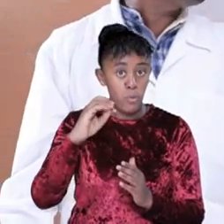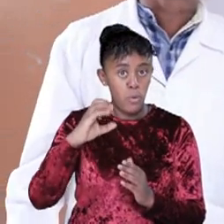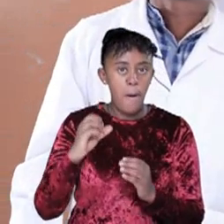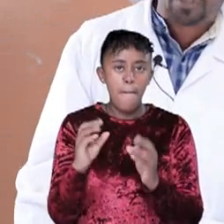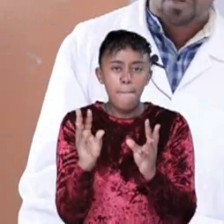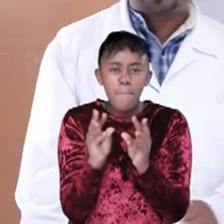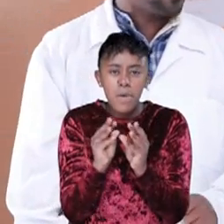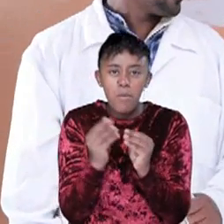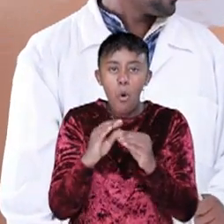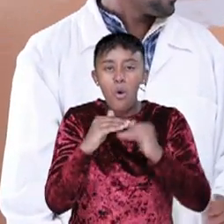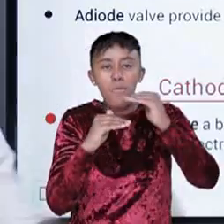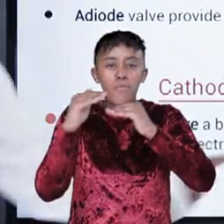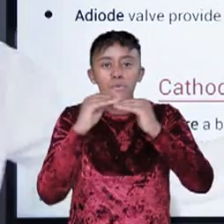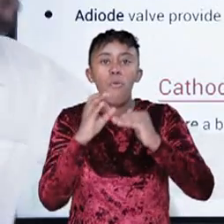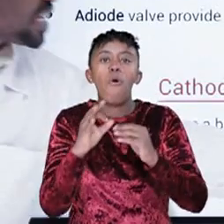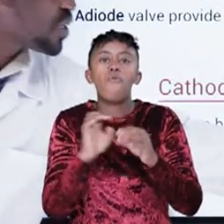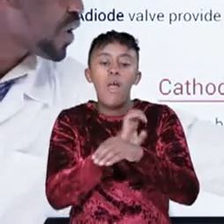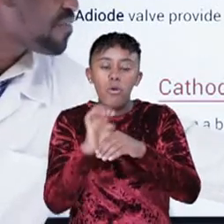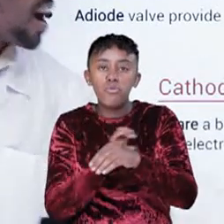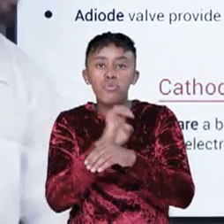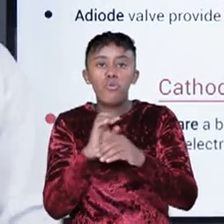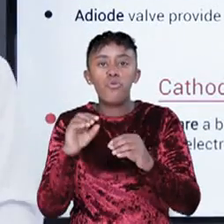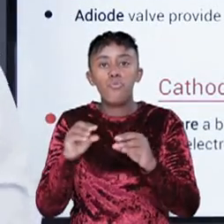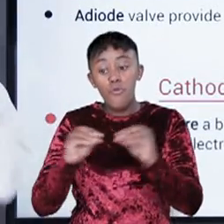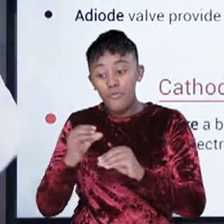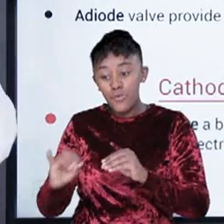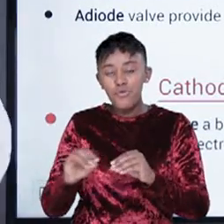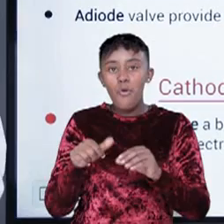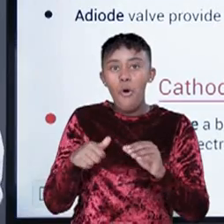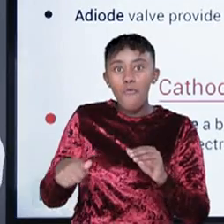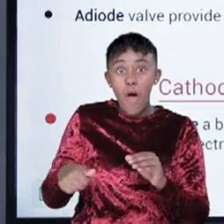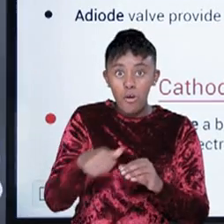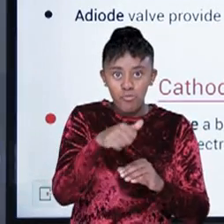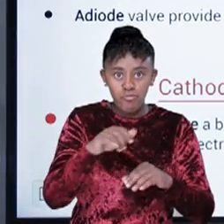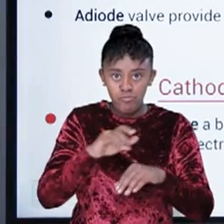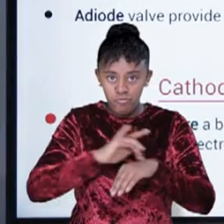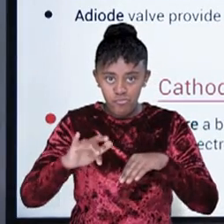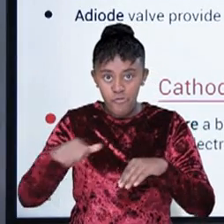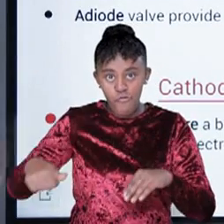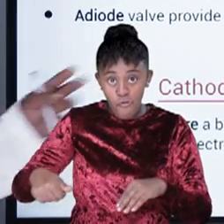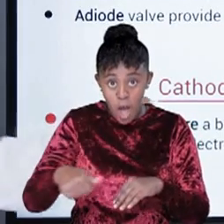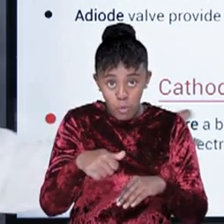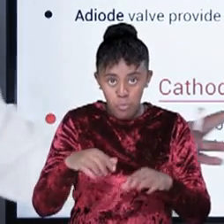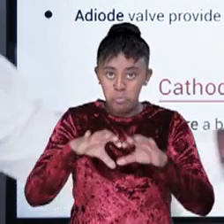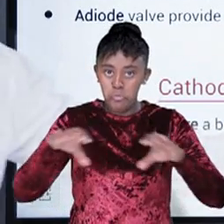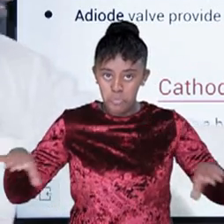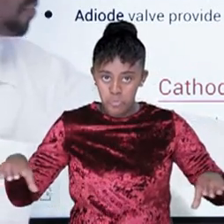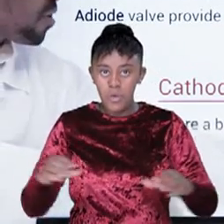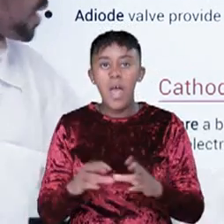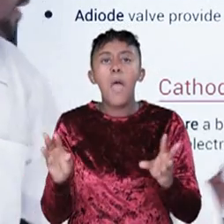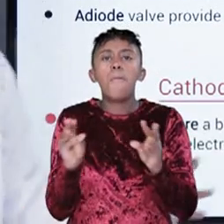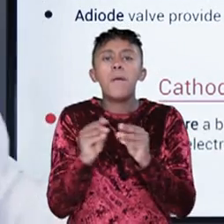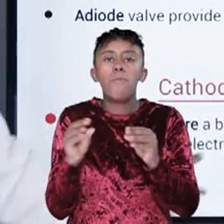is a beam of electrons moving through a vacuum at high speed. It is what?